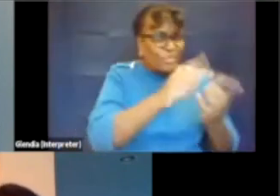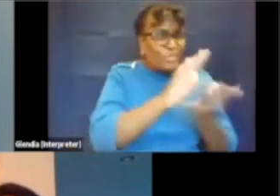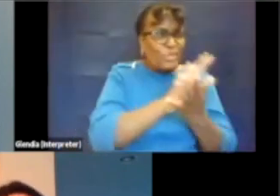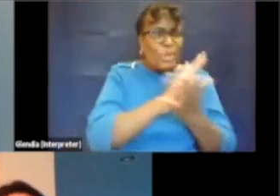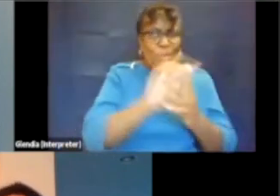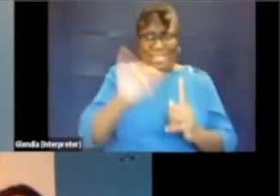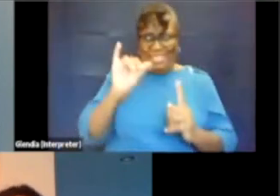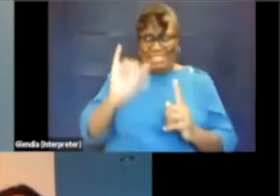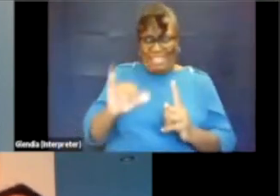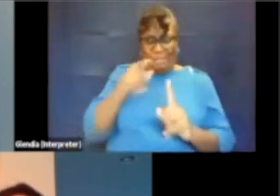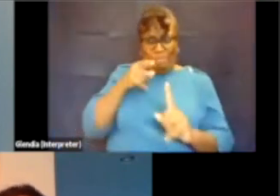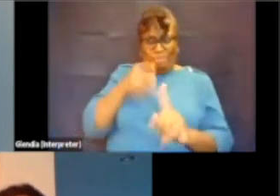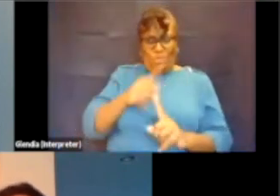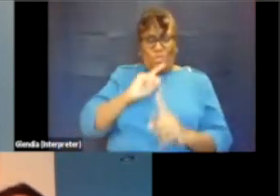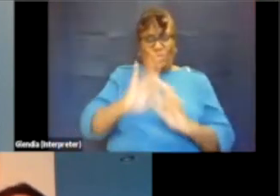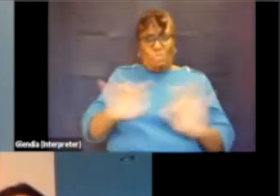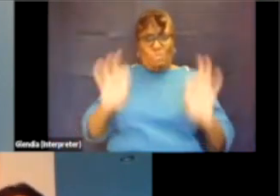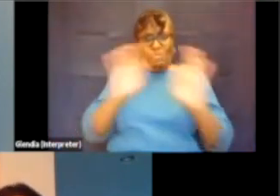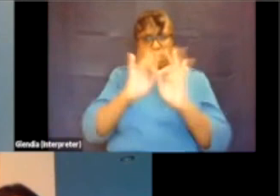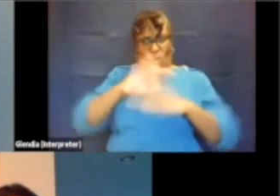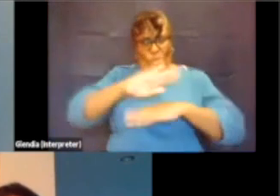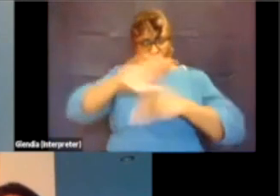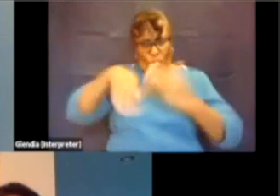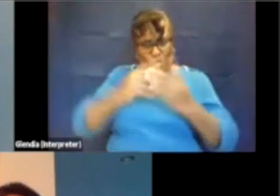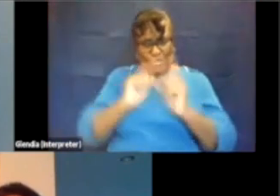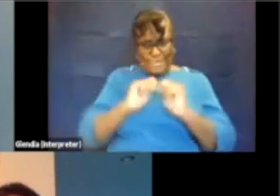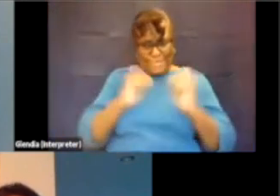planning for all team members, not just team members that